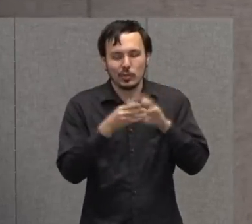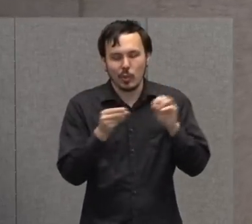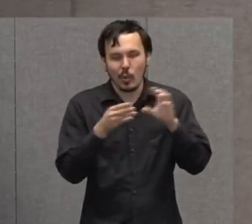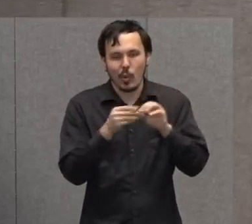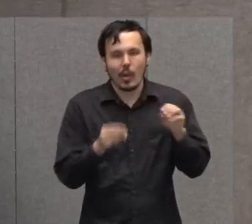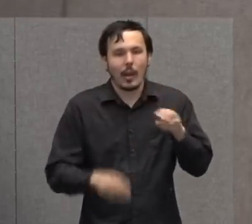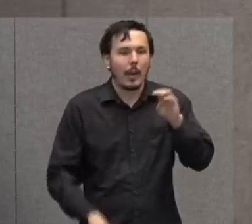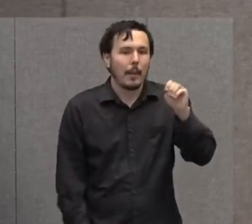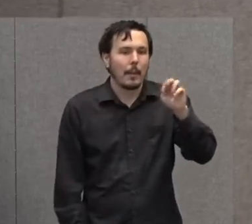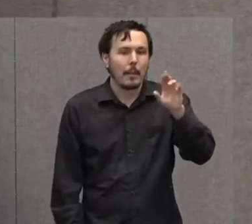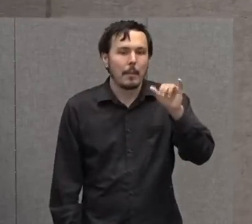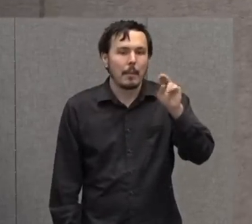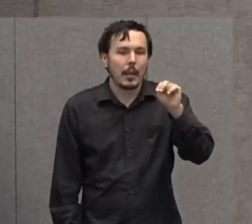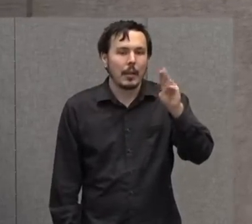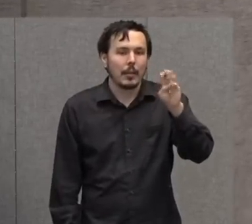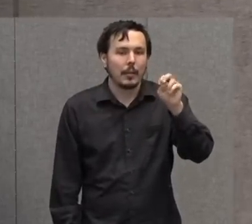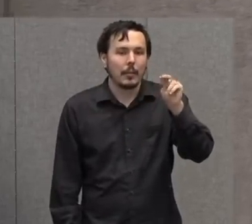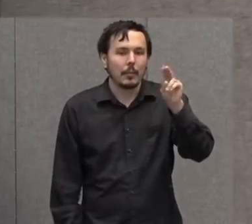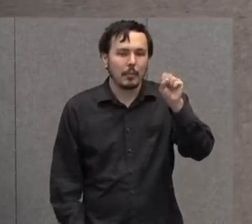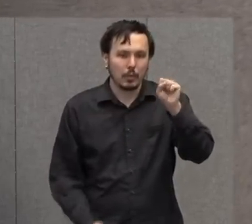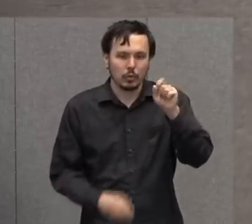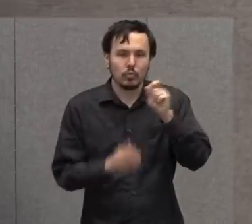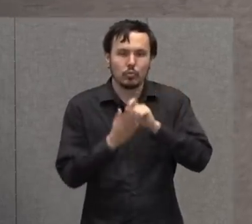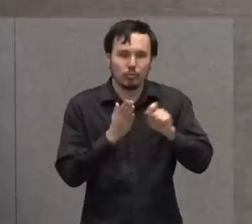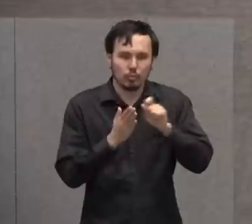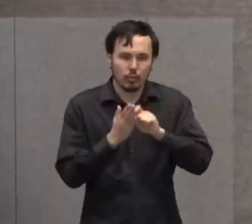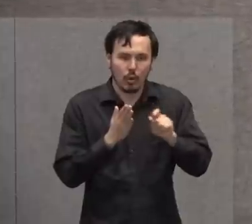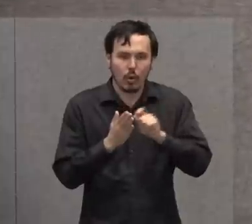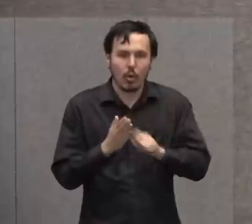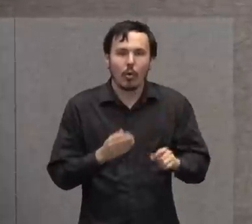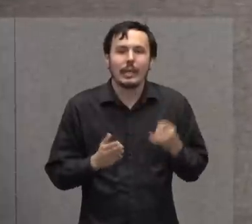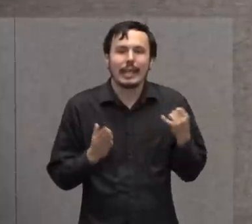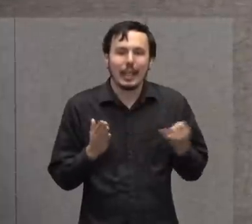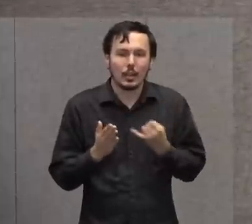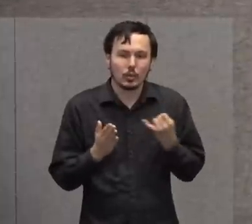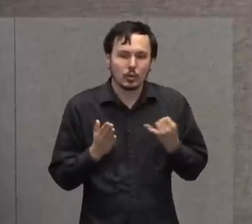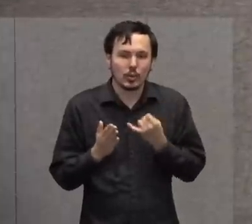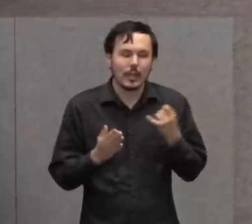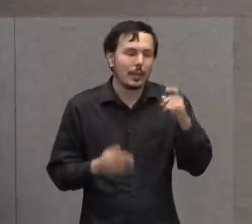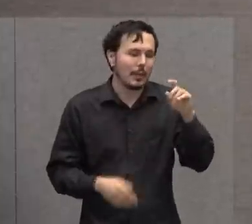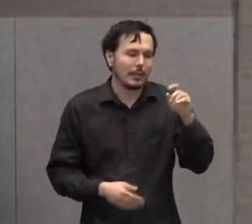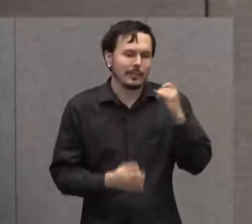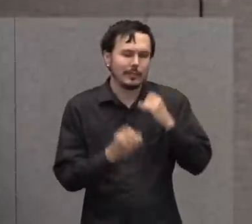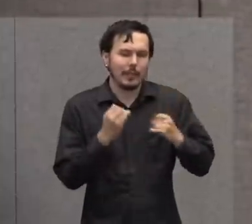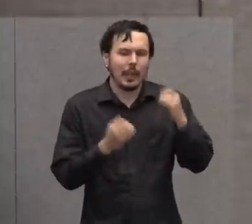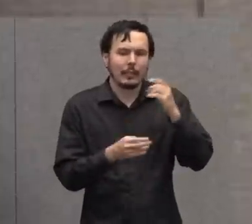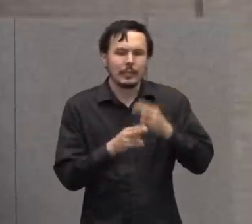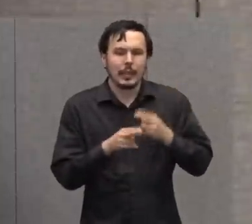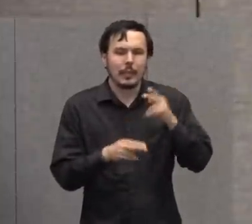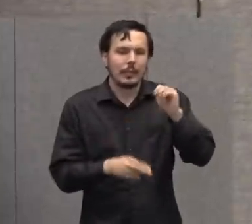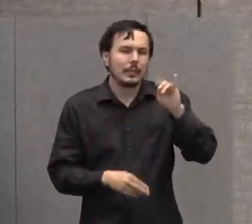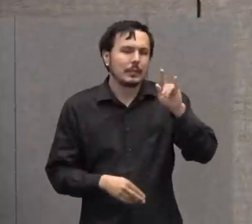and illustrated by Debbie Tilley, and it was published by Scholastic.